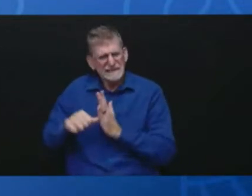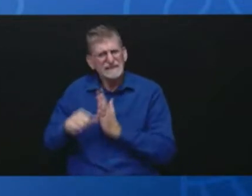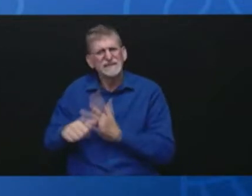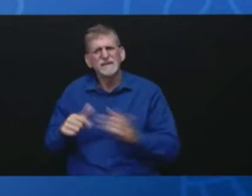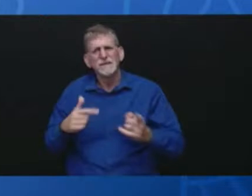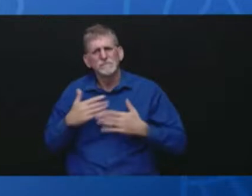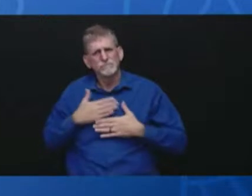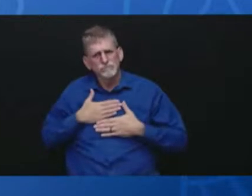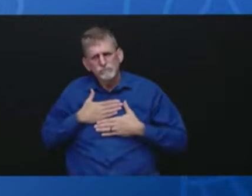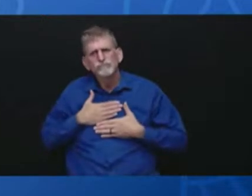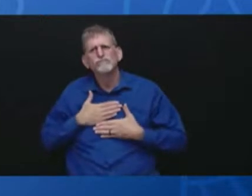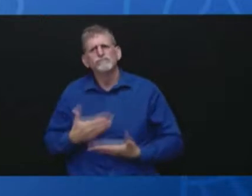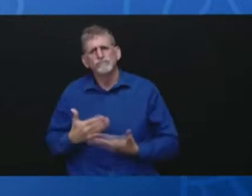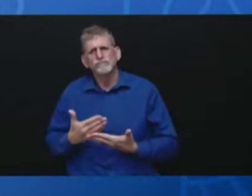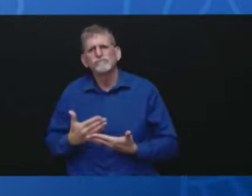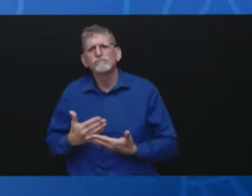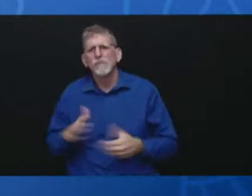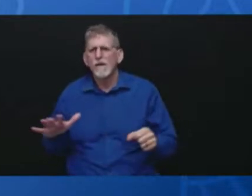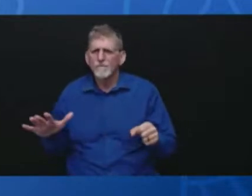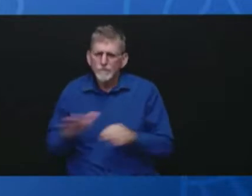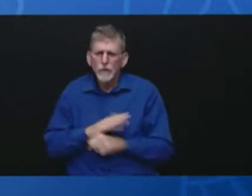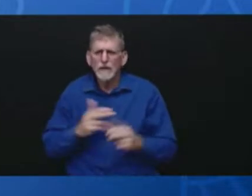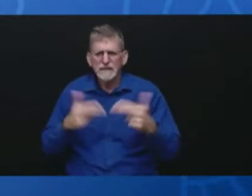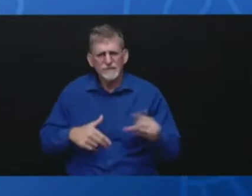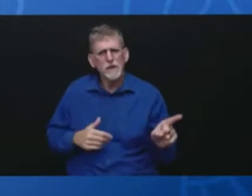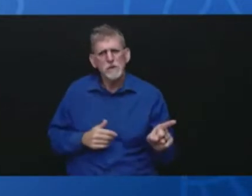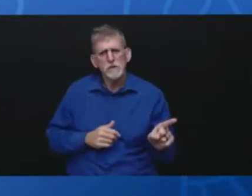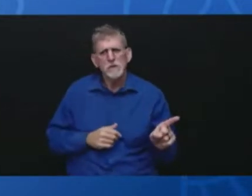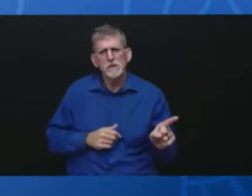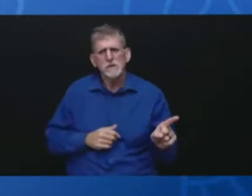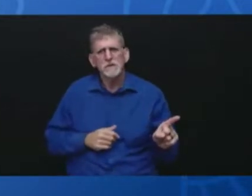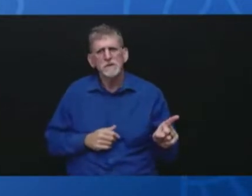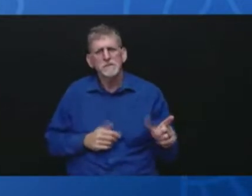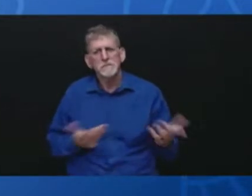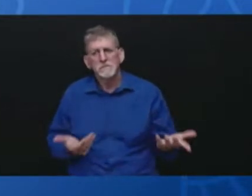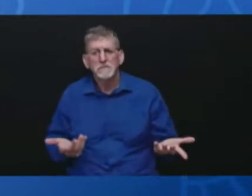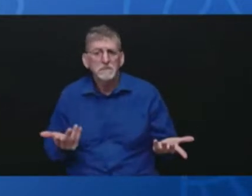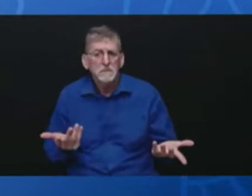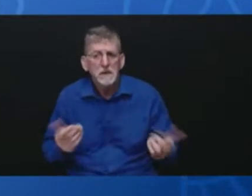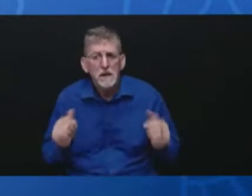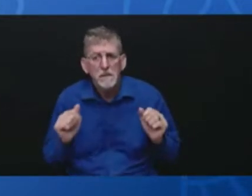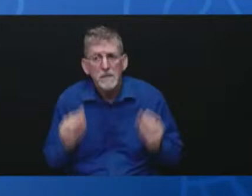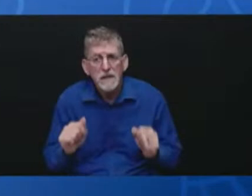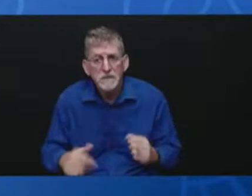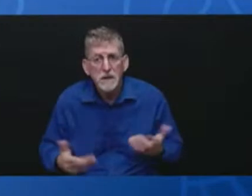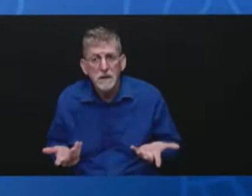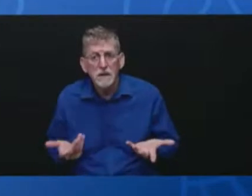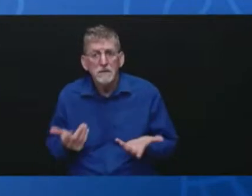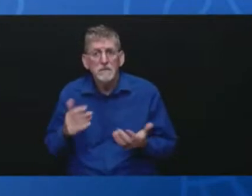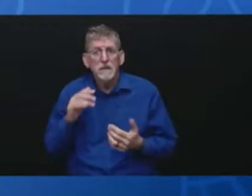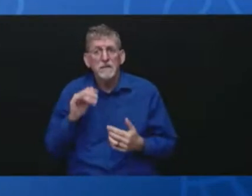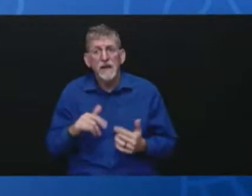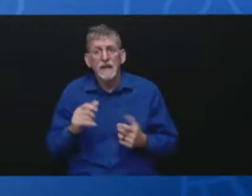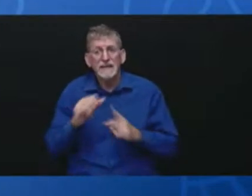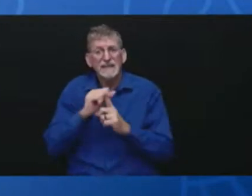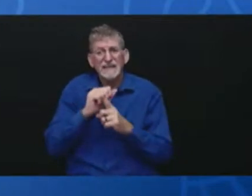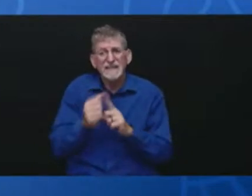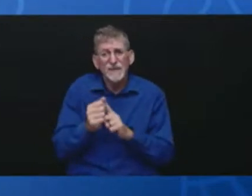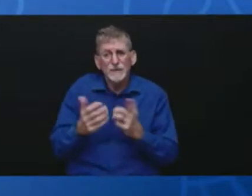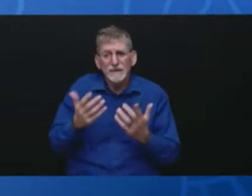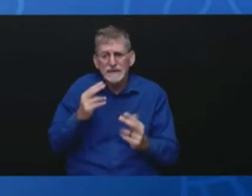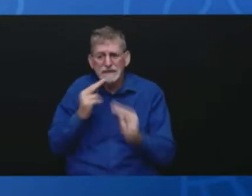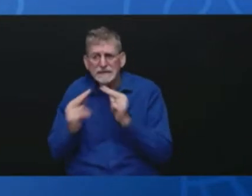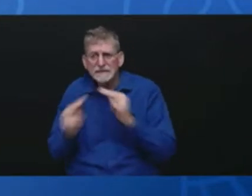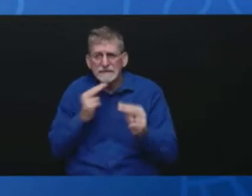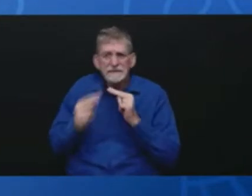certainly the aspect of possibility of, well, these situations, these technical negotiations are going on now, that we hope to